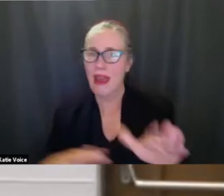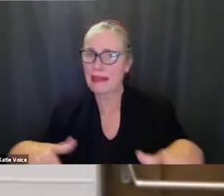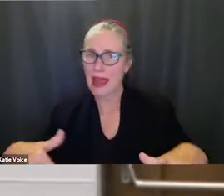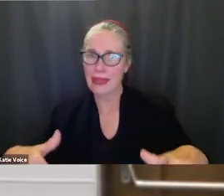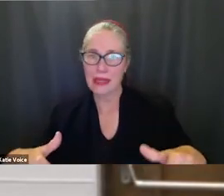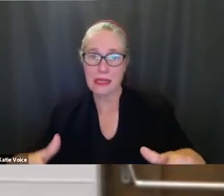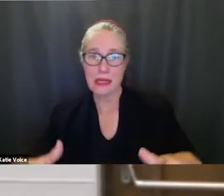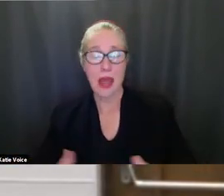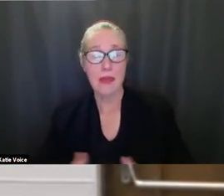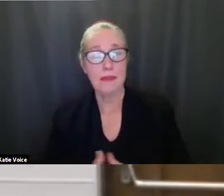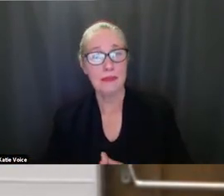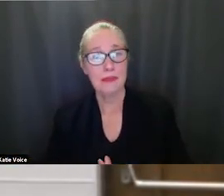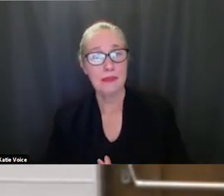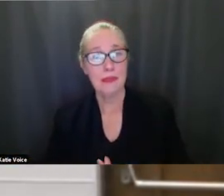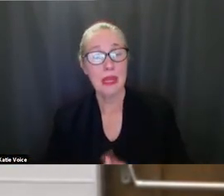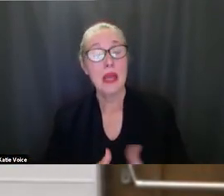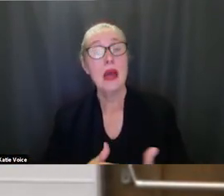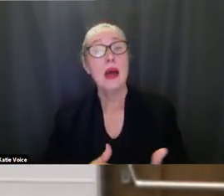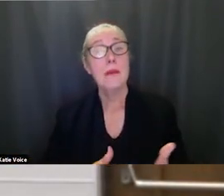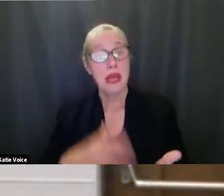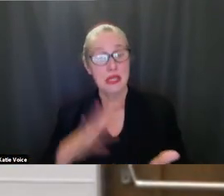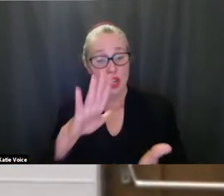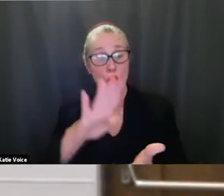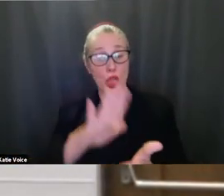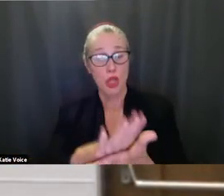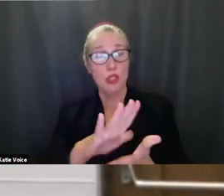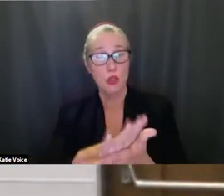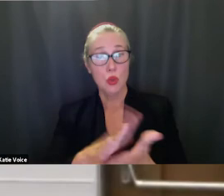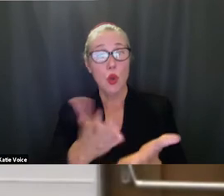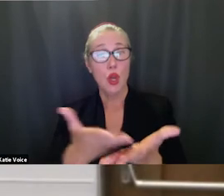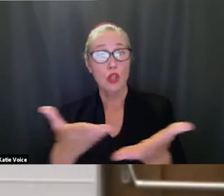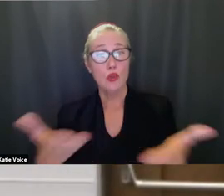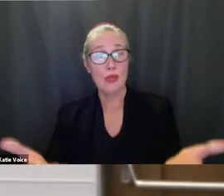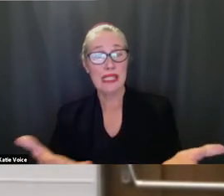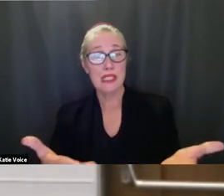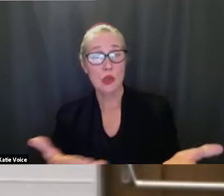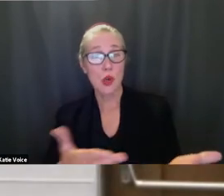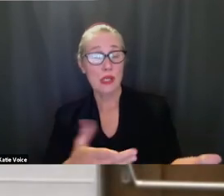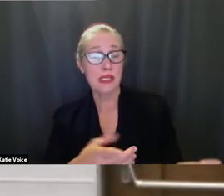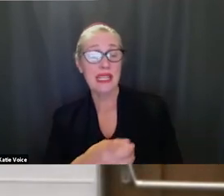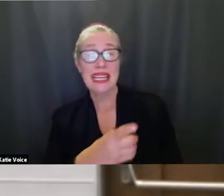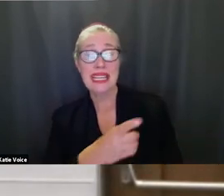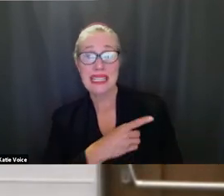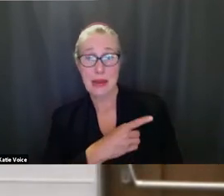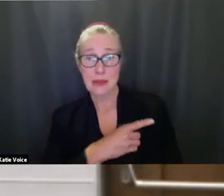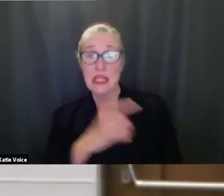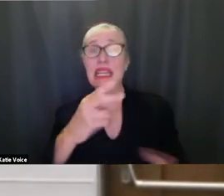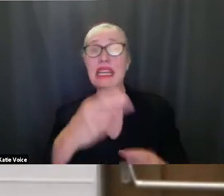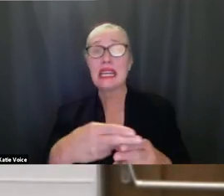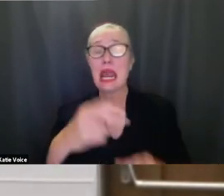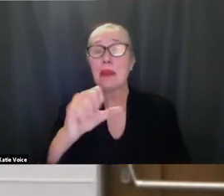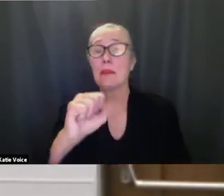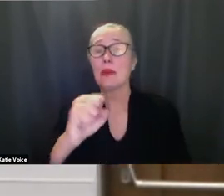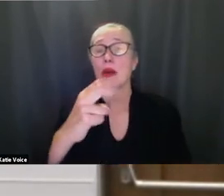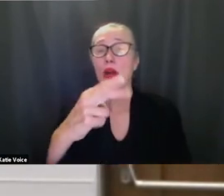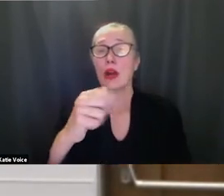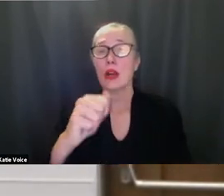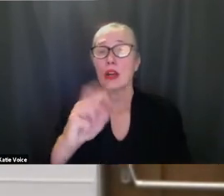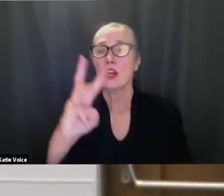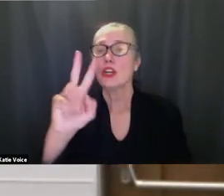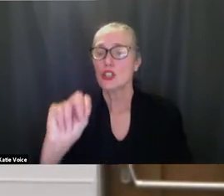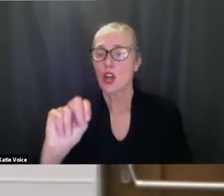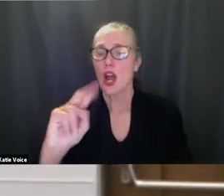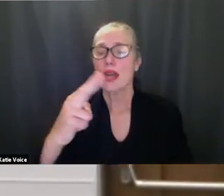however the school resource deputy deputy sean hampton has been providing services since